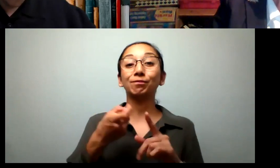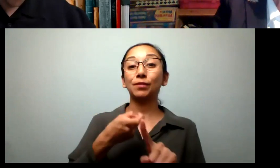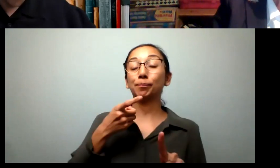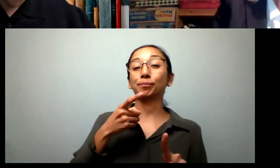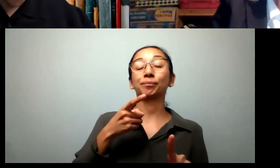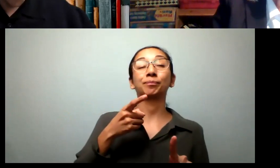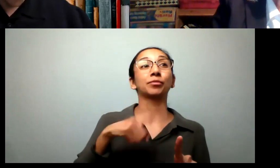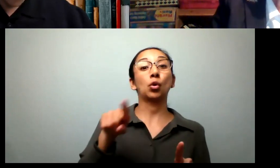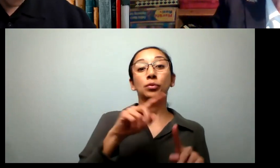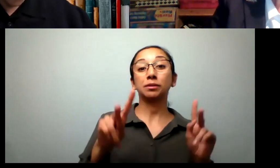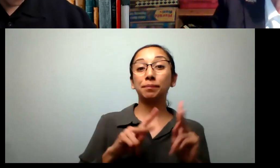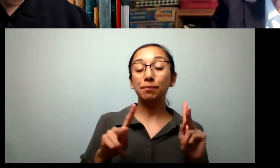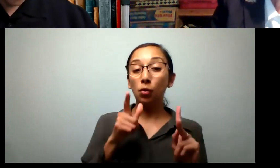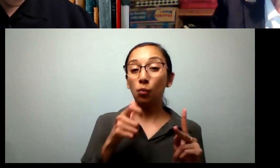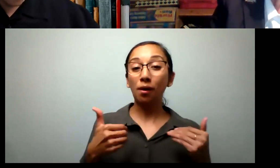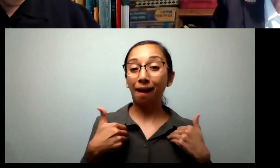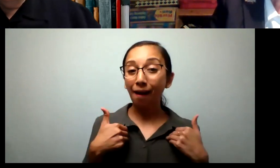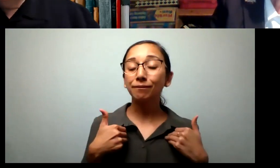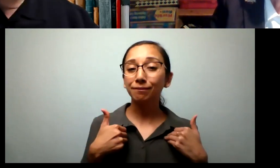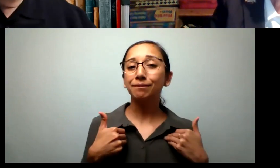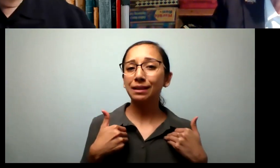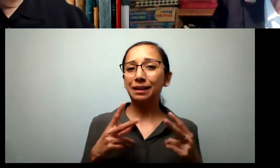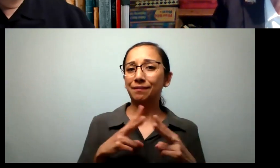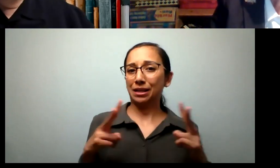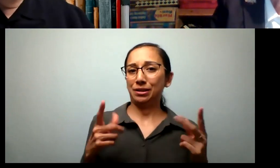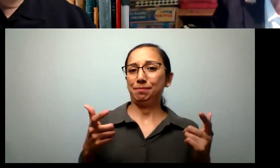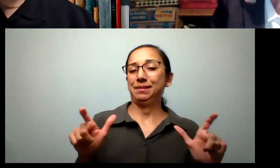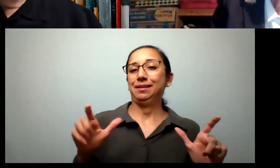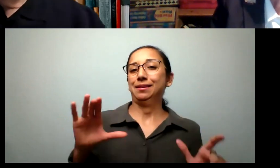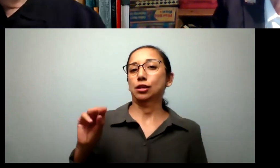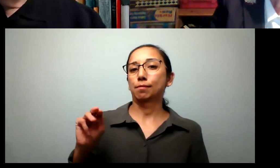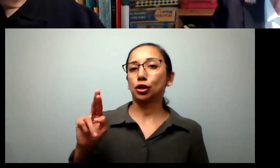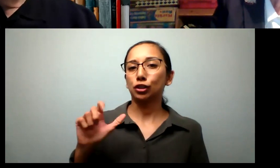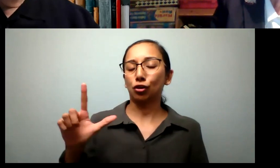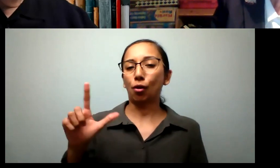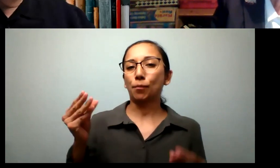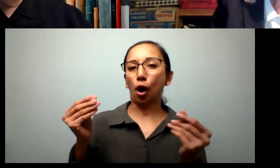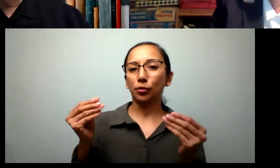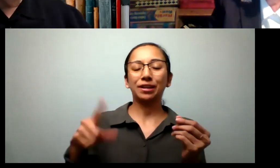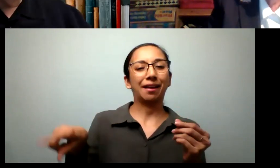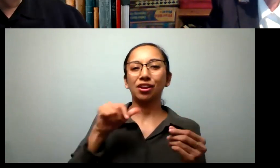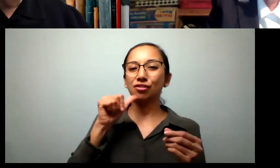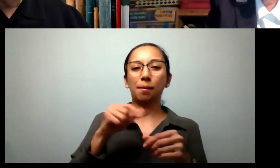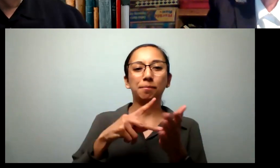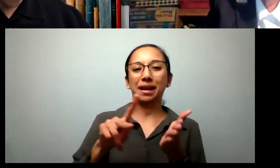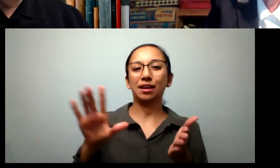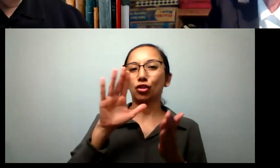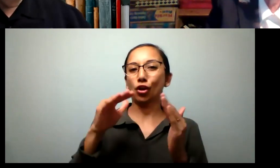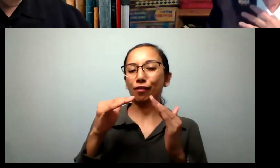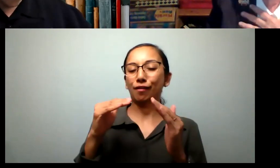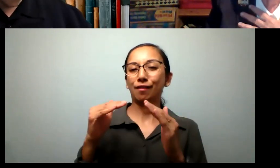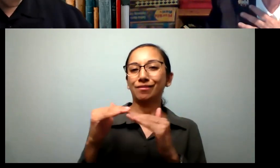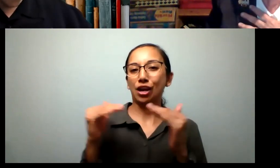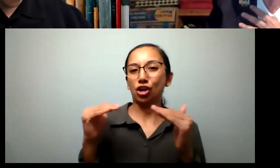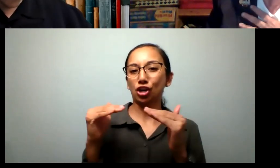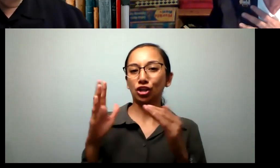have, shall we say, very big commercial properties and aren't paying their fair share. You have to decide how you're going to vote